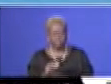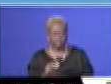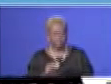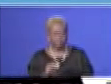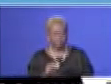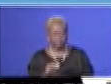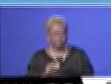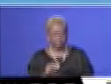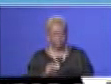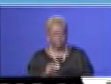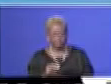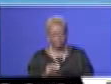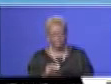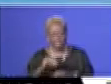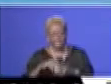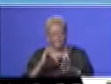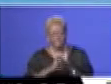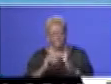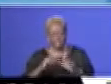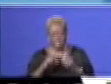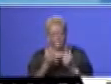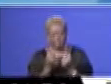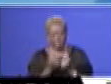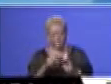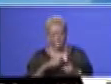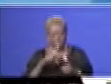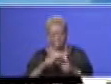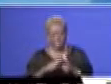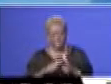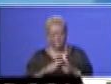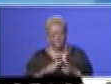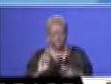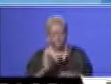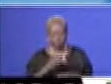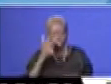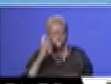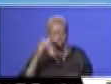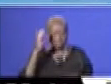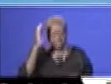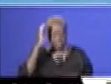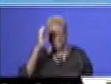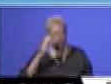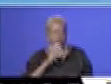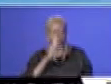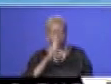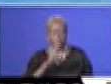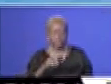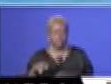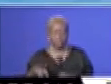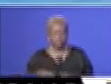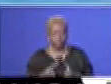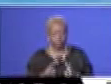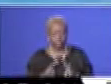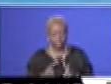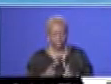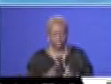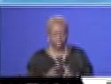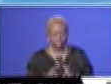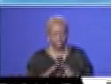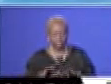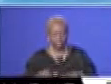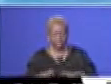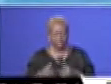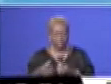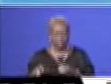a significant amount of money in that area. And then we ought to consider in a real way, how do we incentivize